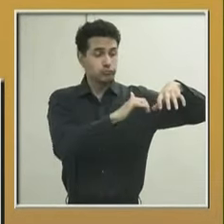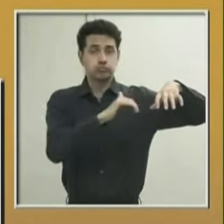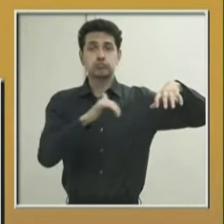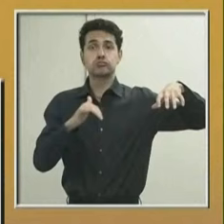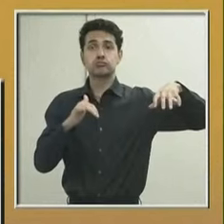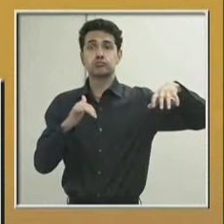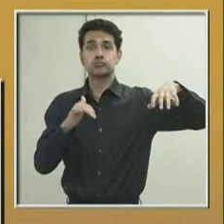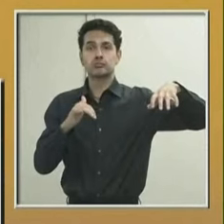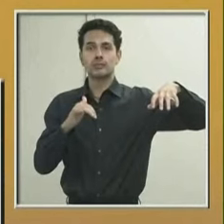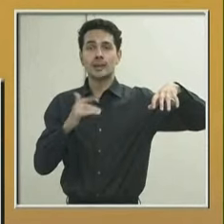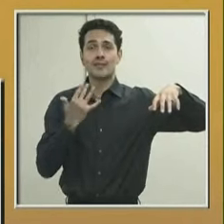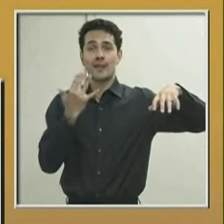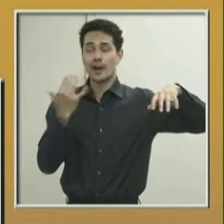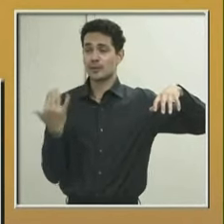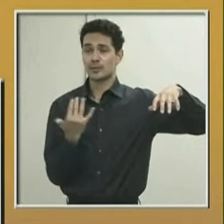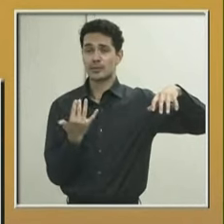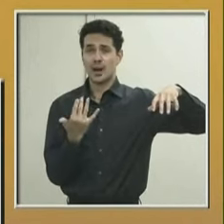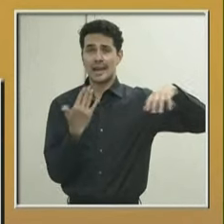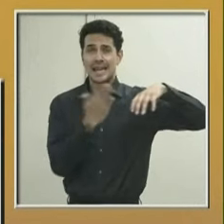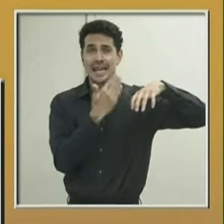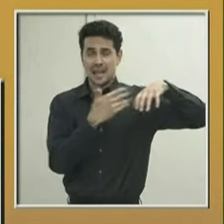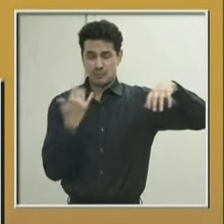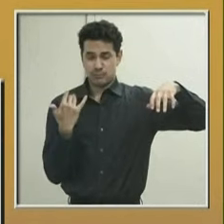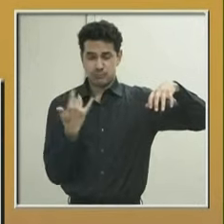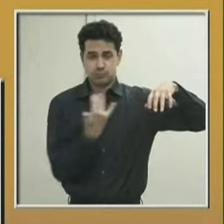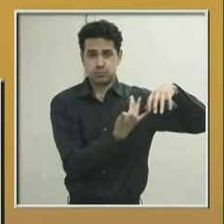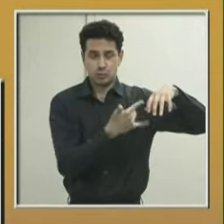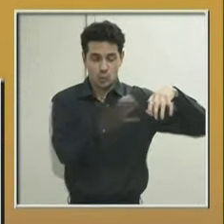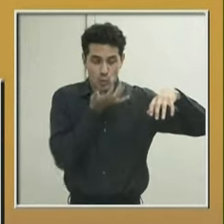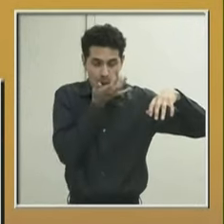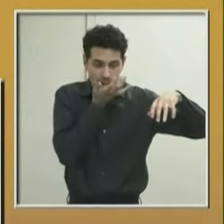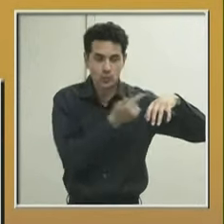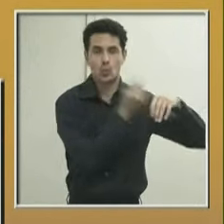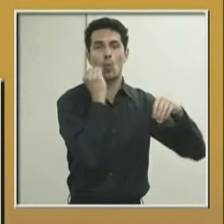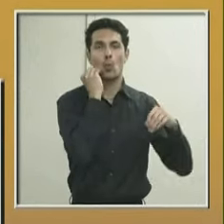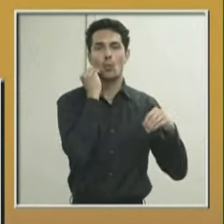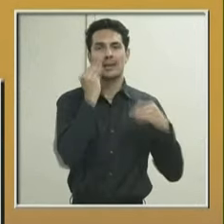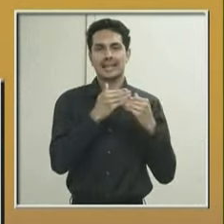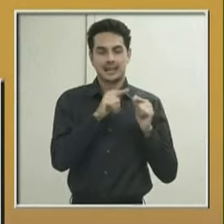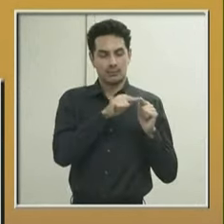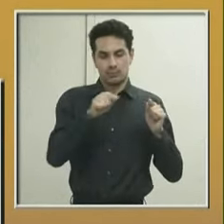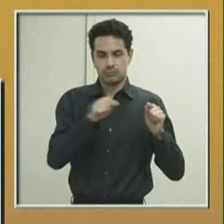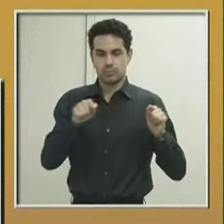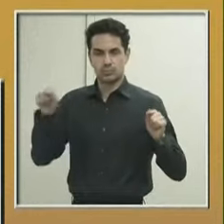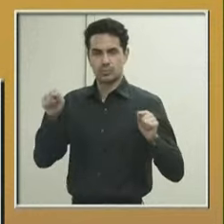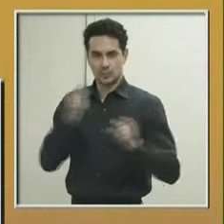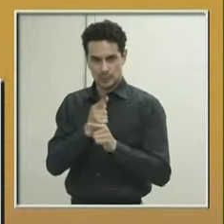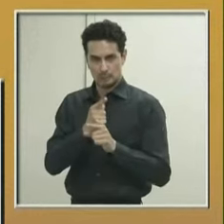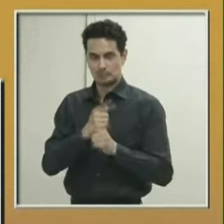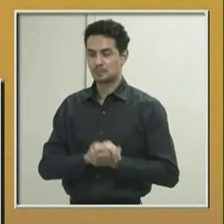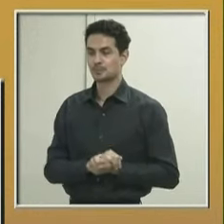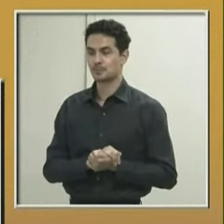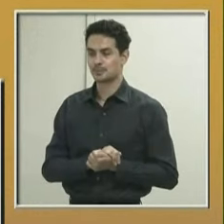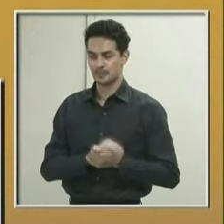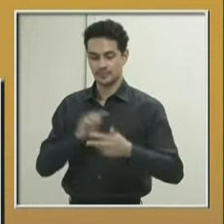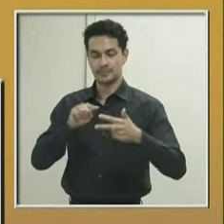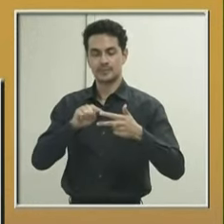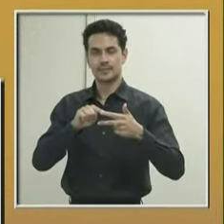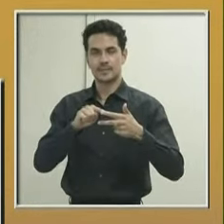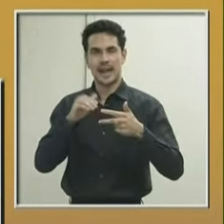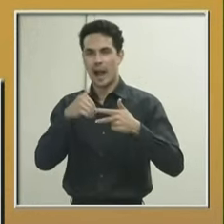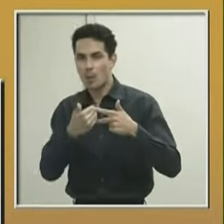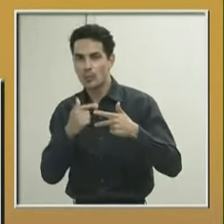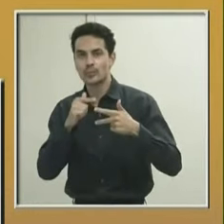transfer directly from object to object, so from the grass to a home, for example. The second fire spread mechanism is